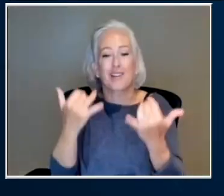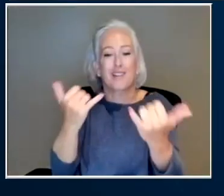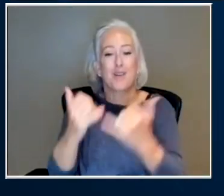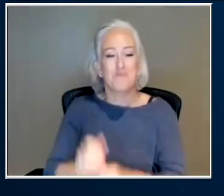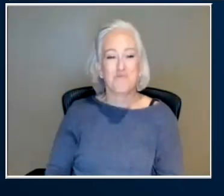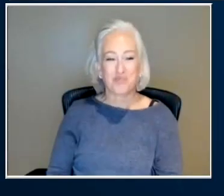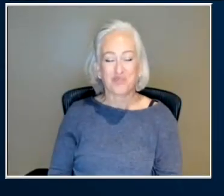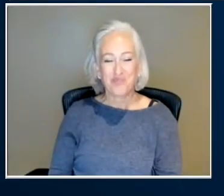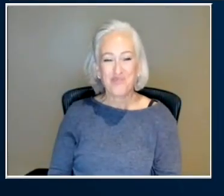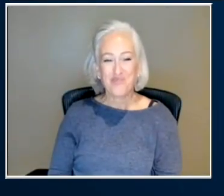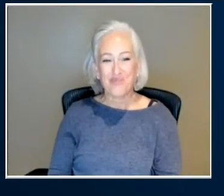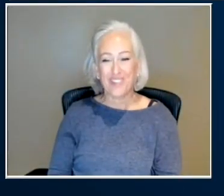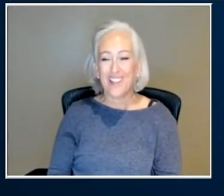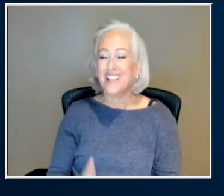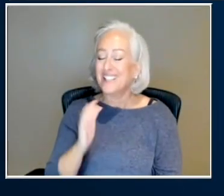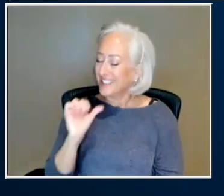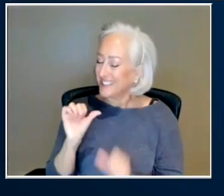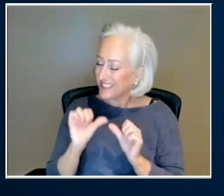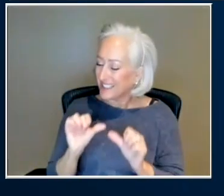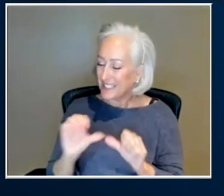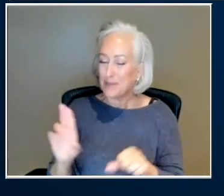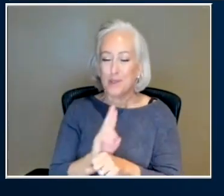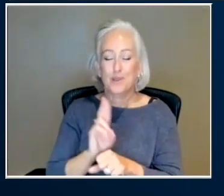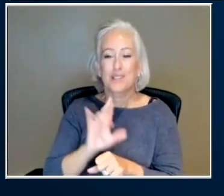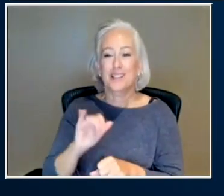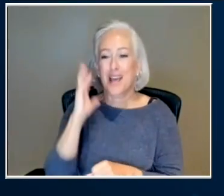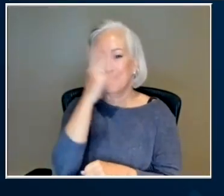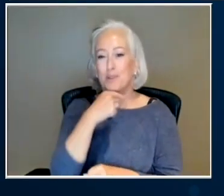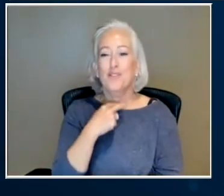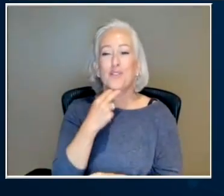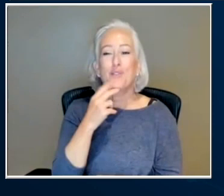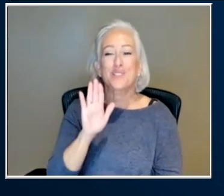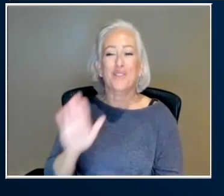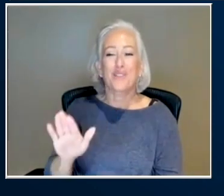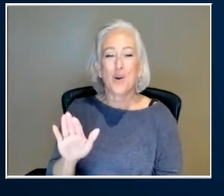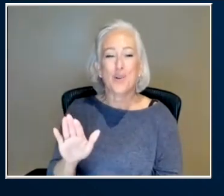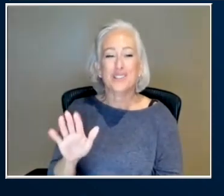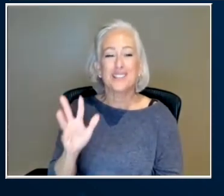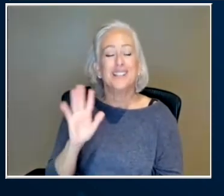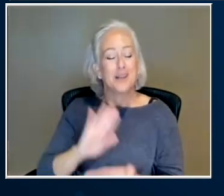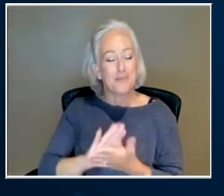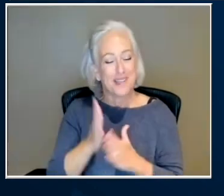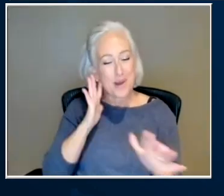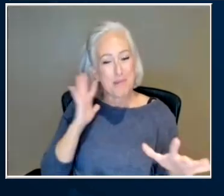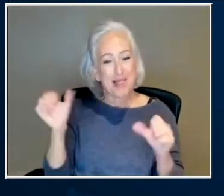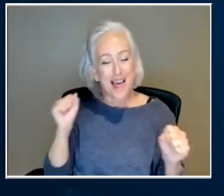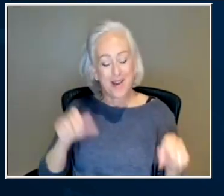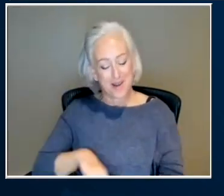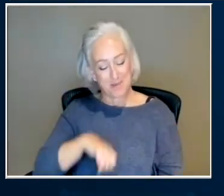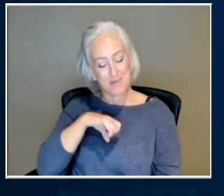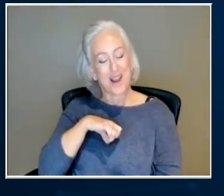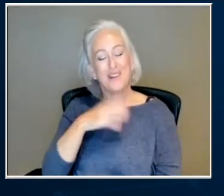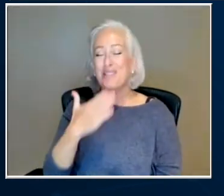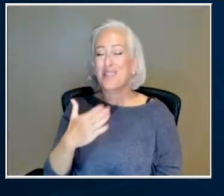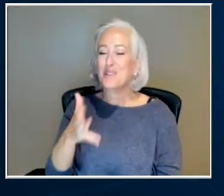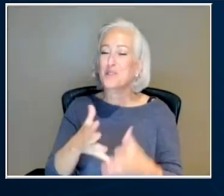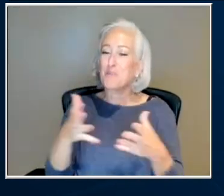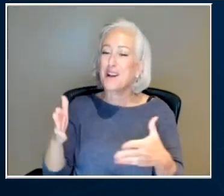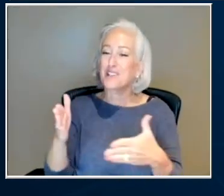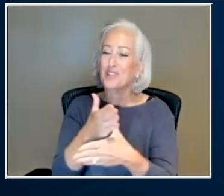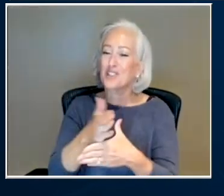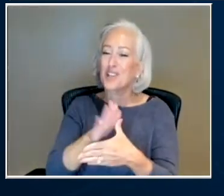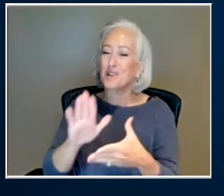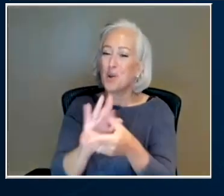All right. Keep using that amazing, beautiful voice of yours, and be loud and be proud. And thank you so much for sharing your message. You're going